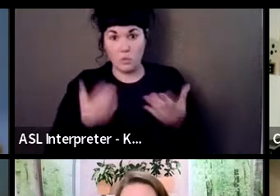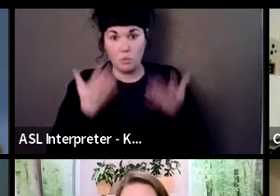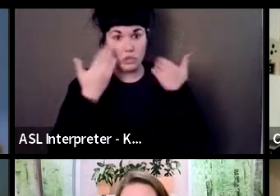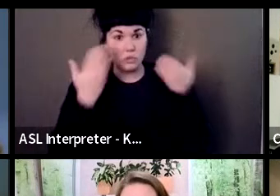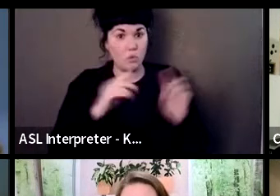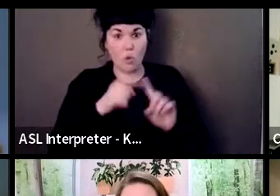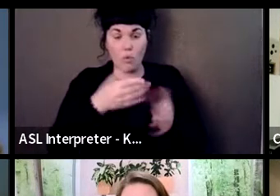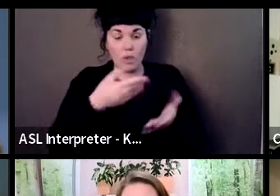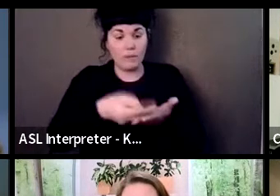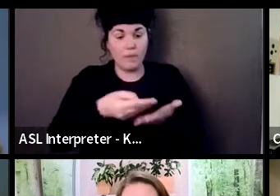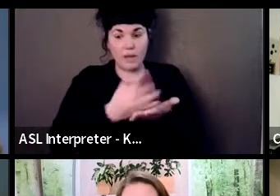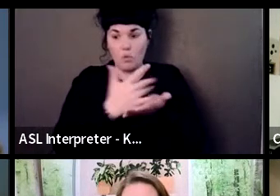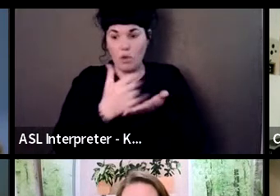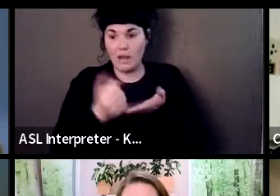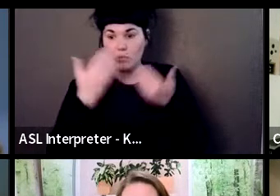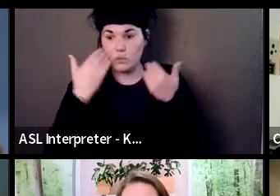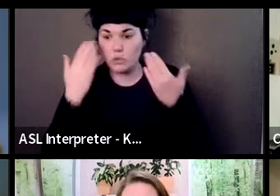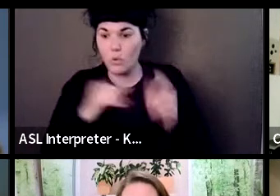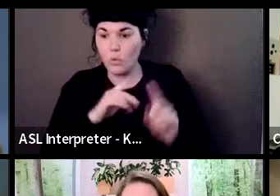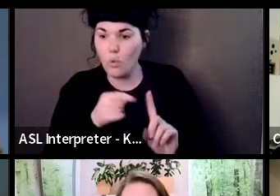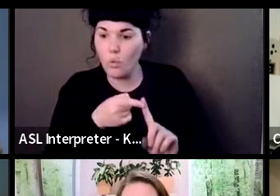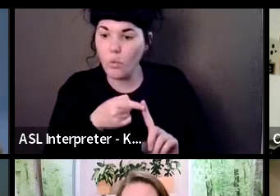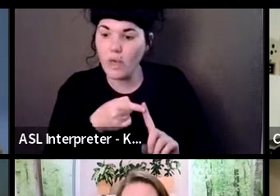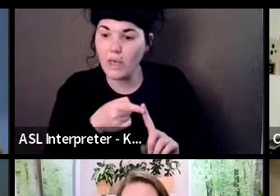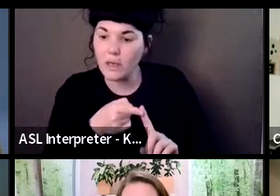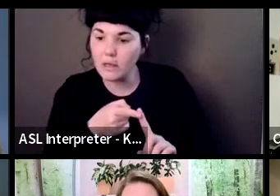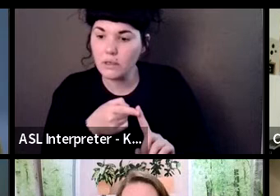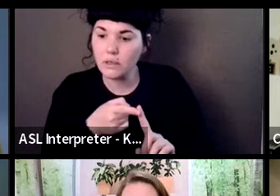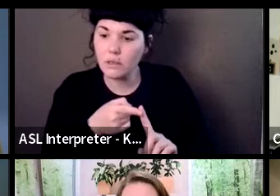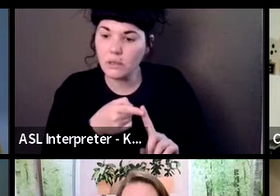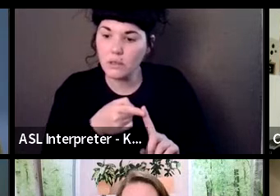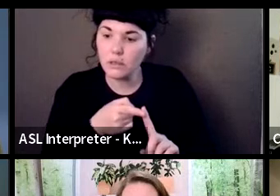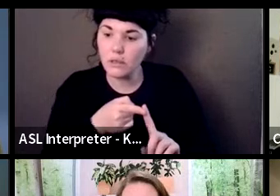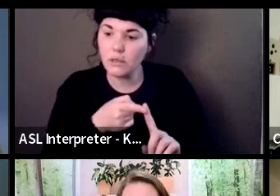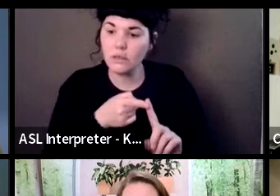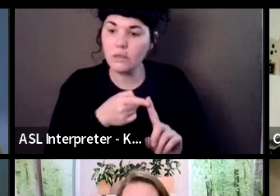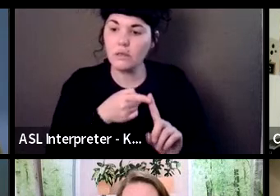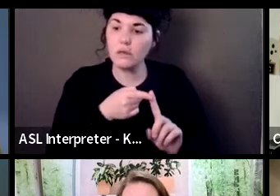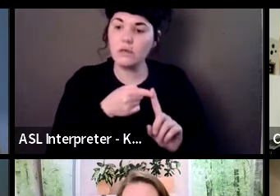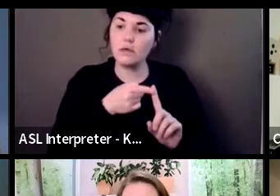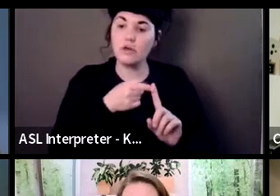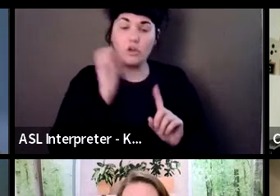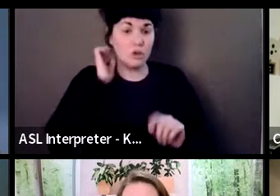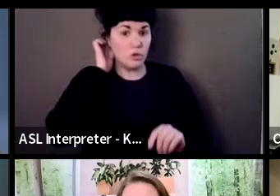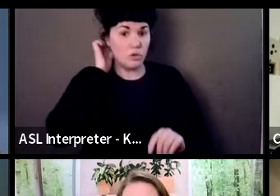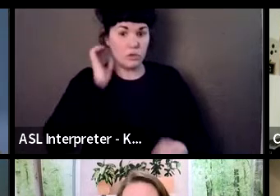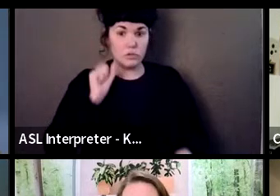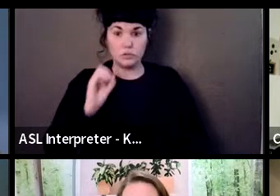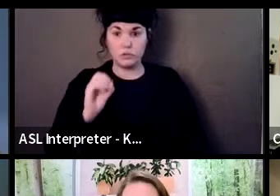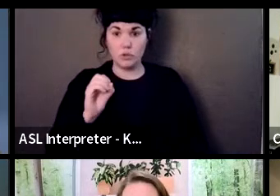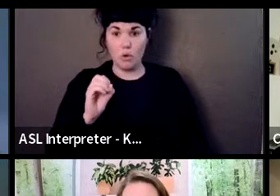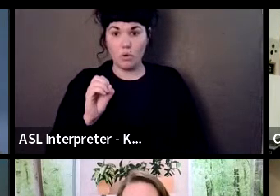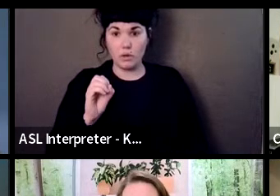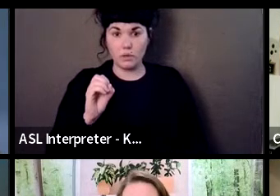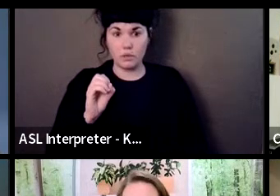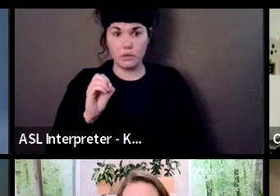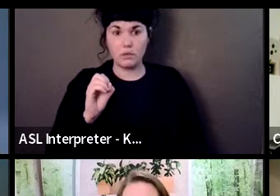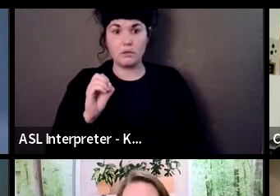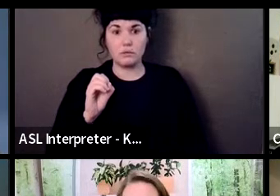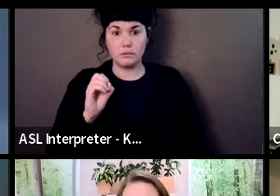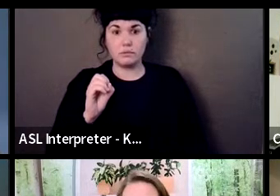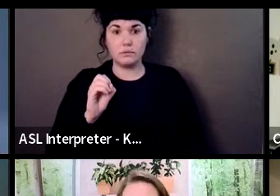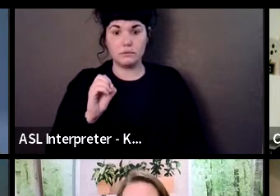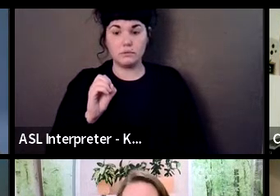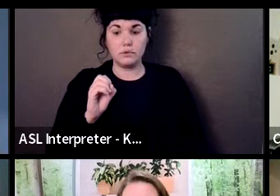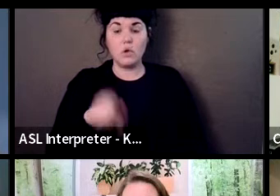danger in not knowing. And so, how Director Woods can actually prioritize the